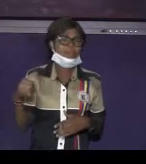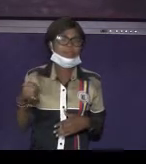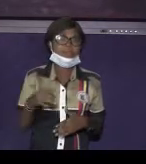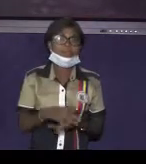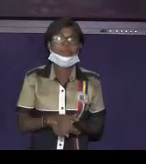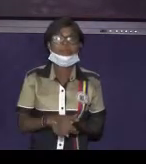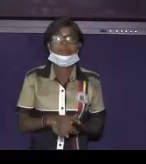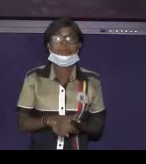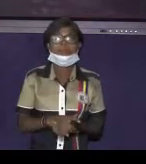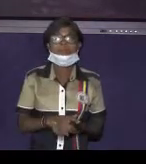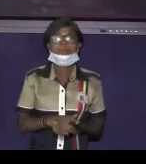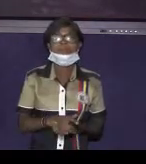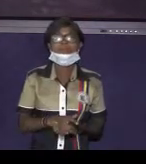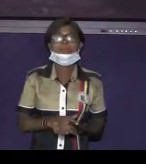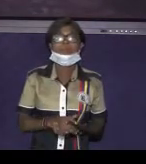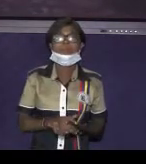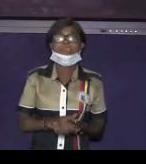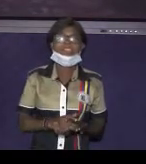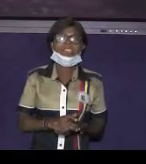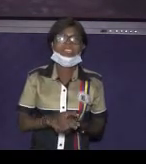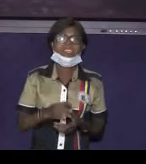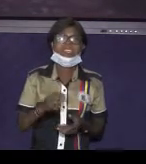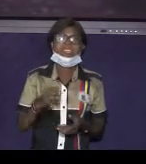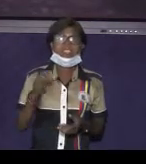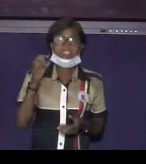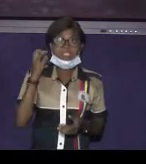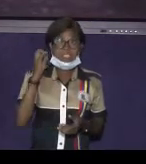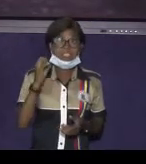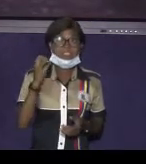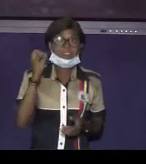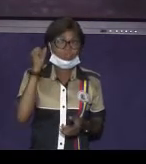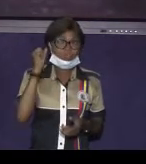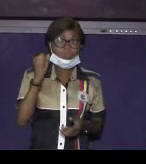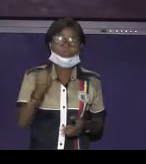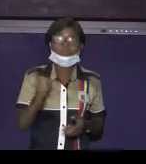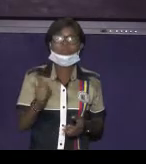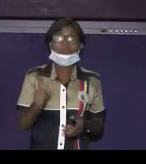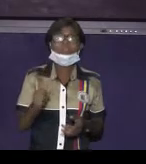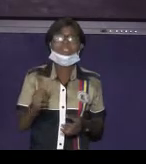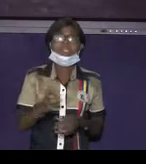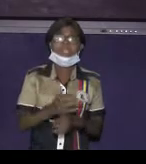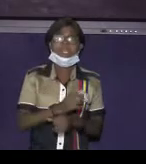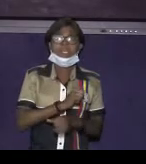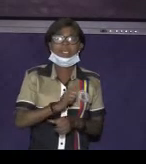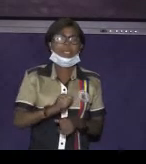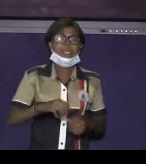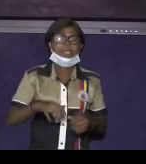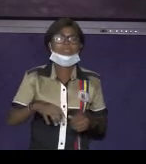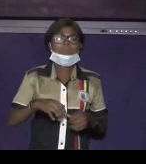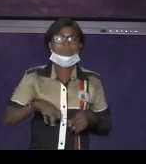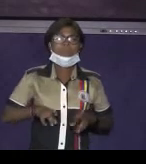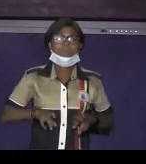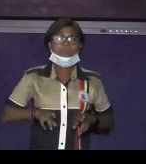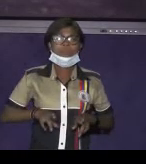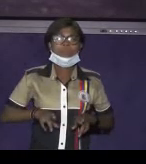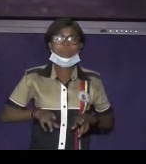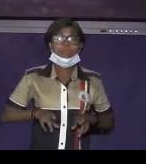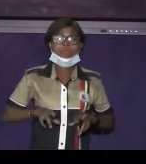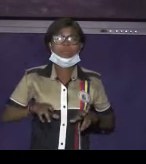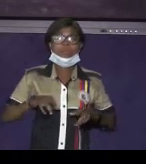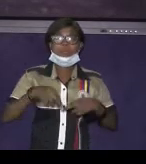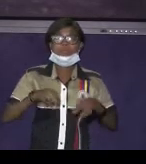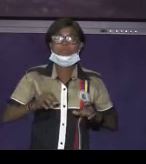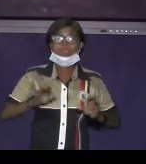not painting. He should take a break. He should take a break. To form